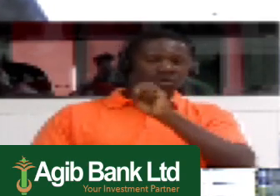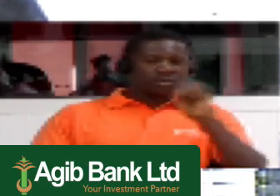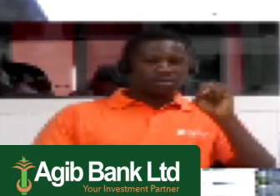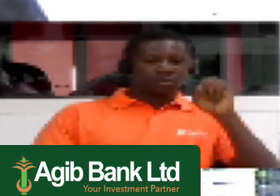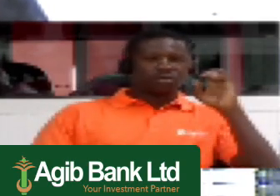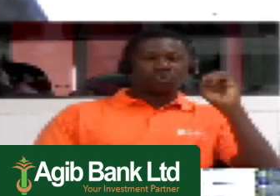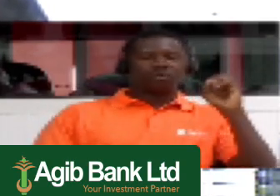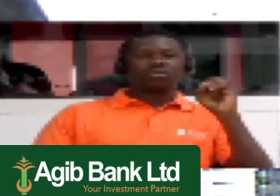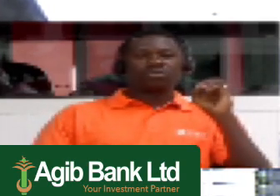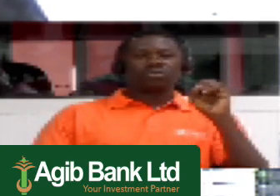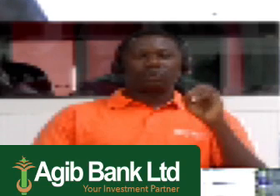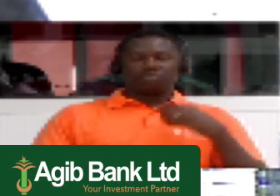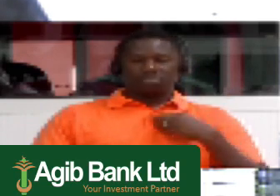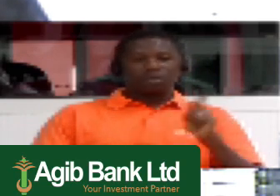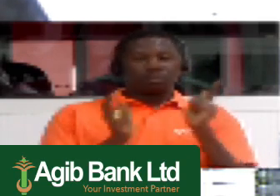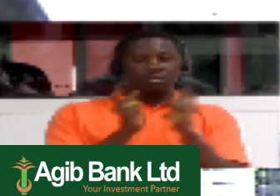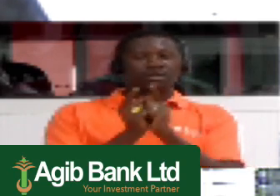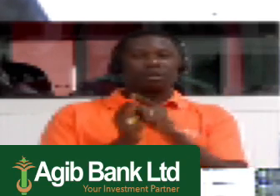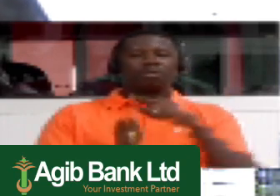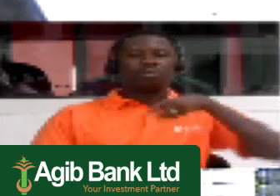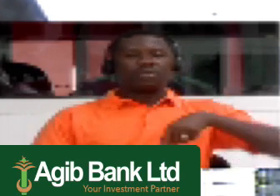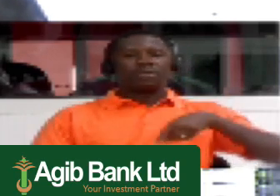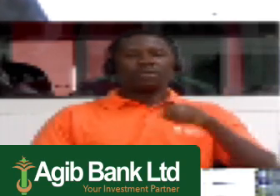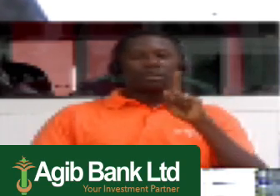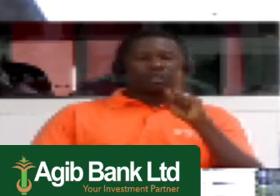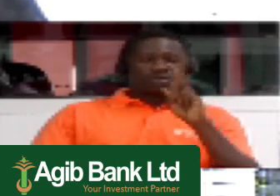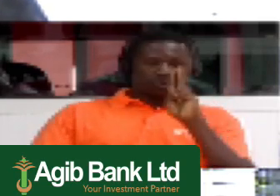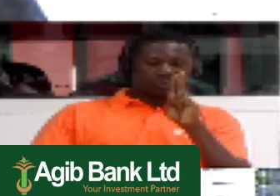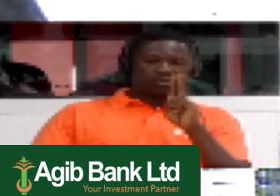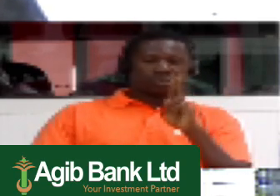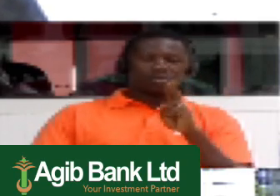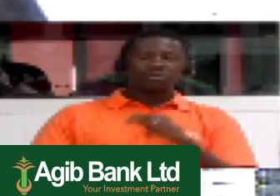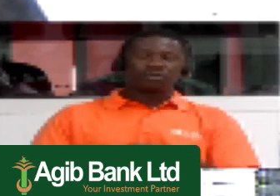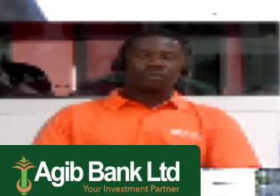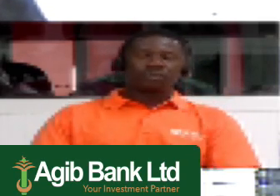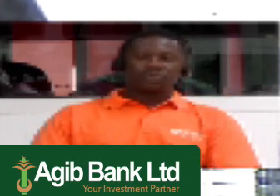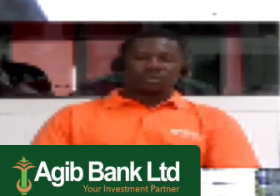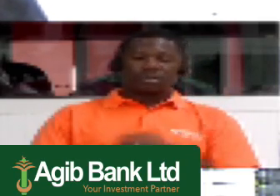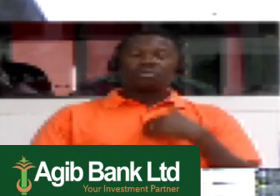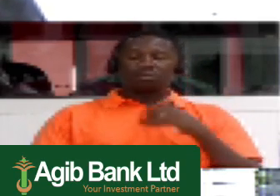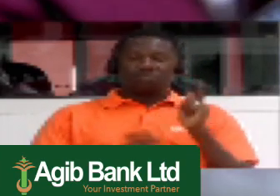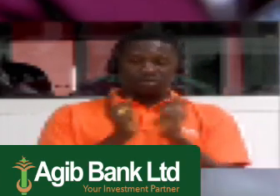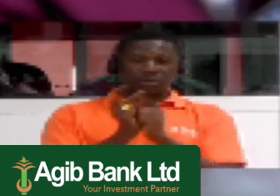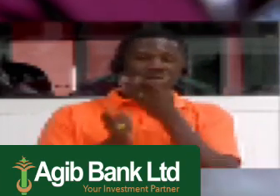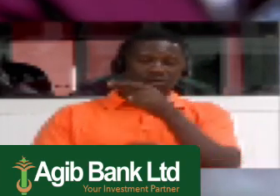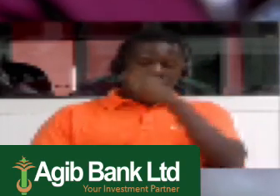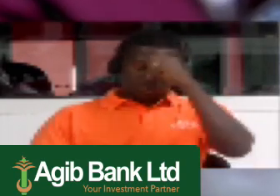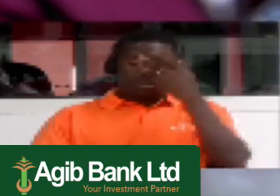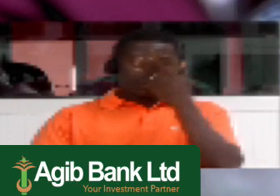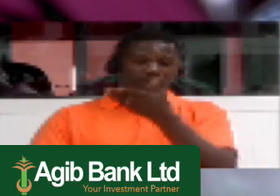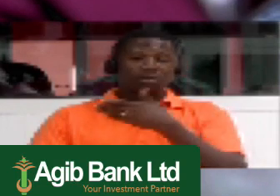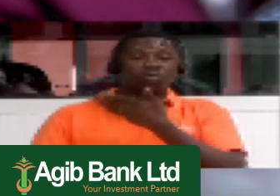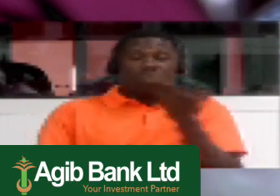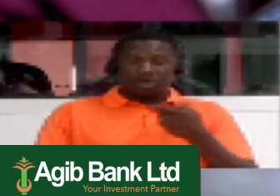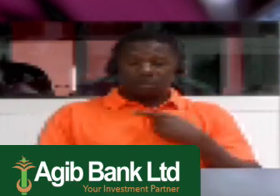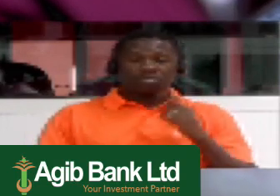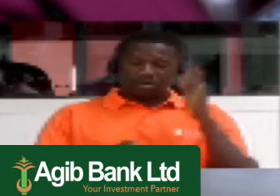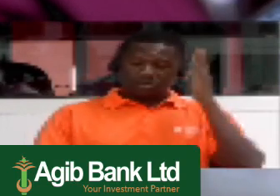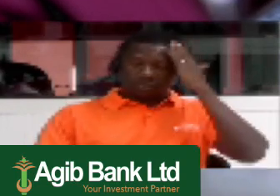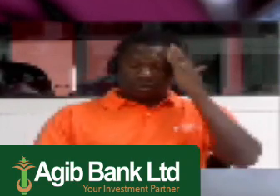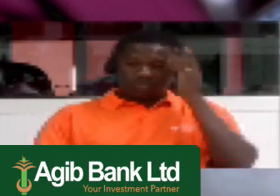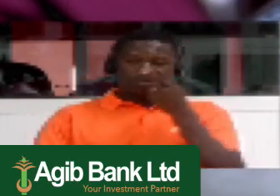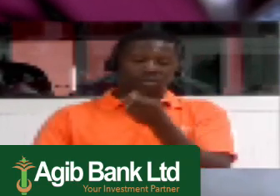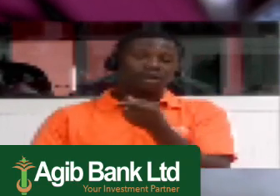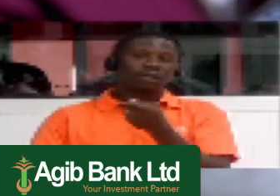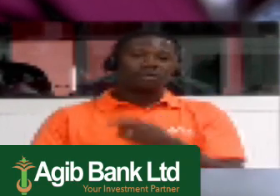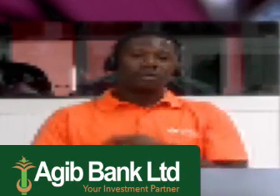found him at the PIU. Ngatara jela bedoko le jenga lonjele fanan to watabe sabatringe fanan. I found him working there, and that was where I got to